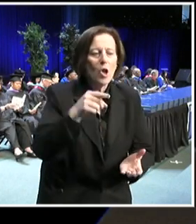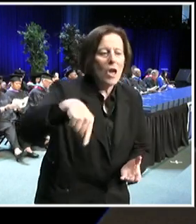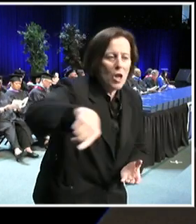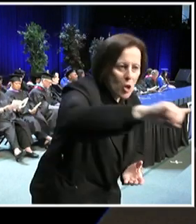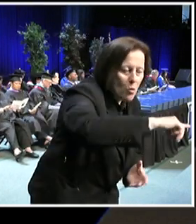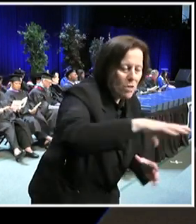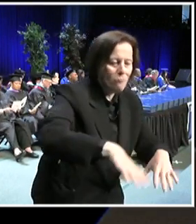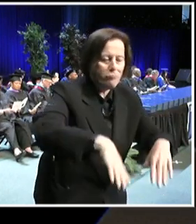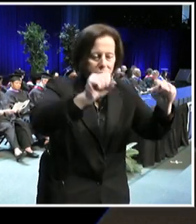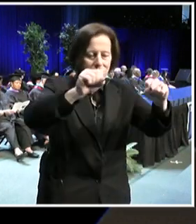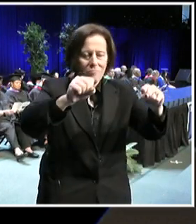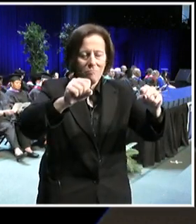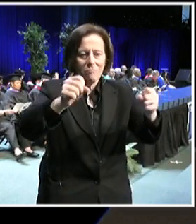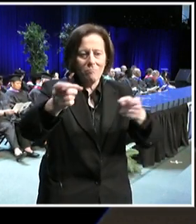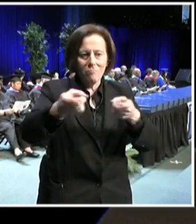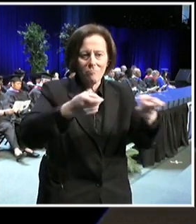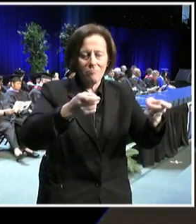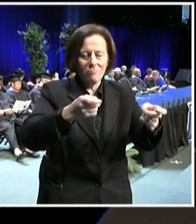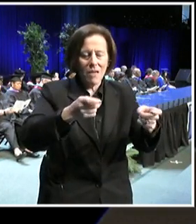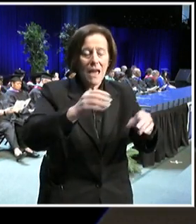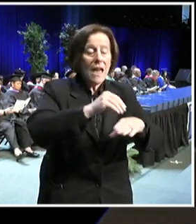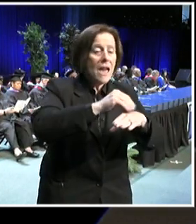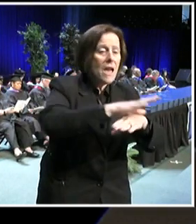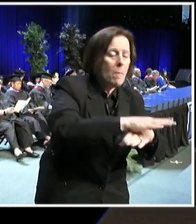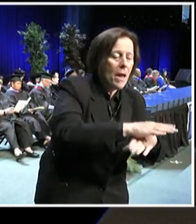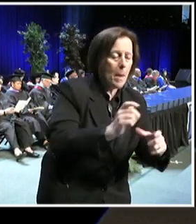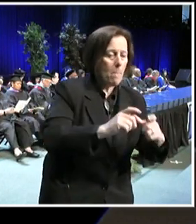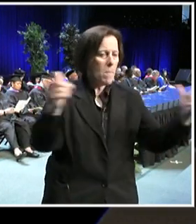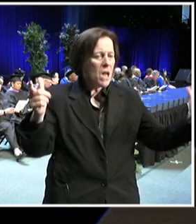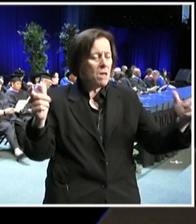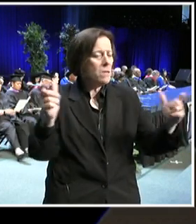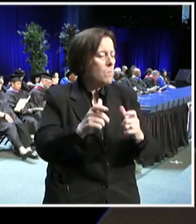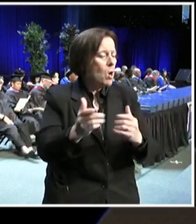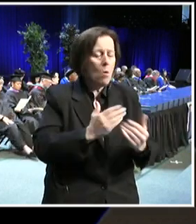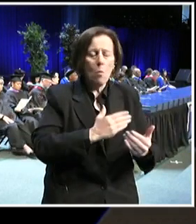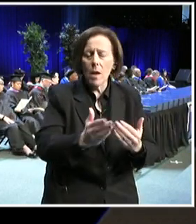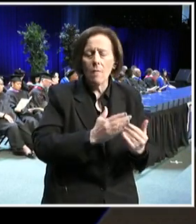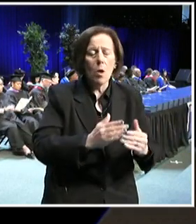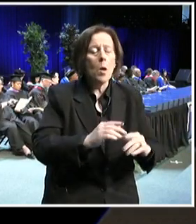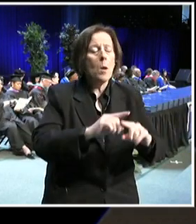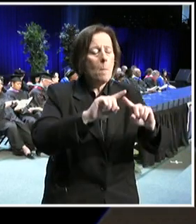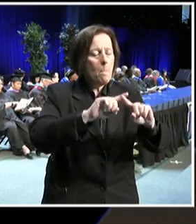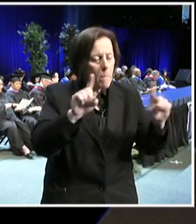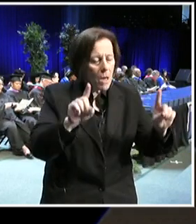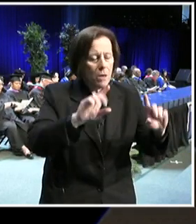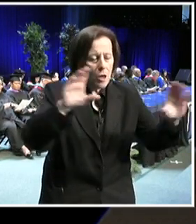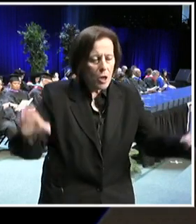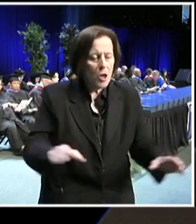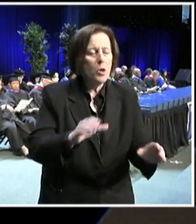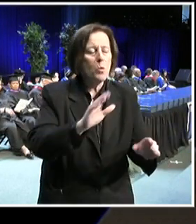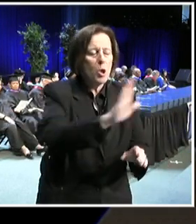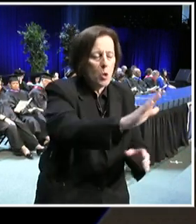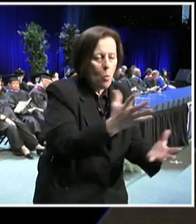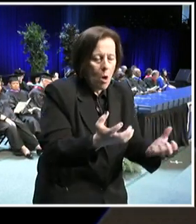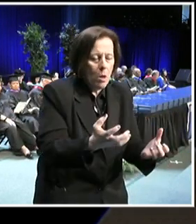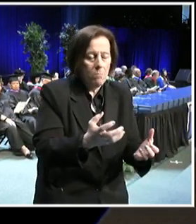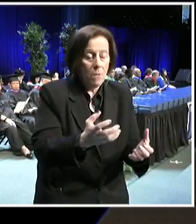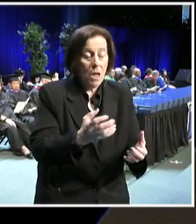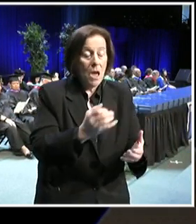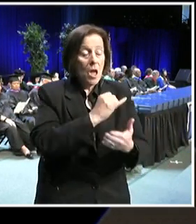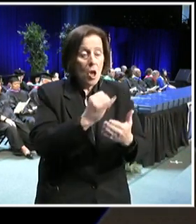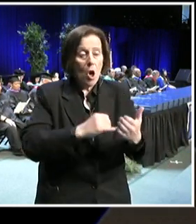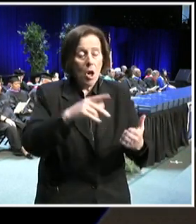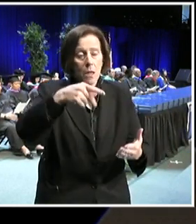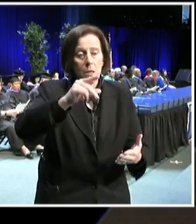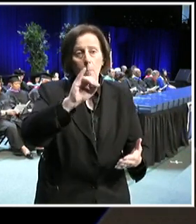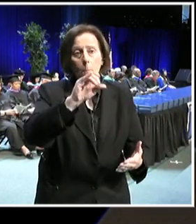Make an impact, big or small, but do what you want to do and do what you must. As the great Picasso once said, our goals can only